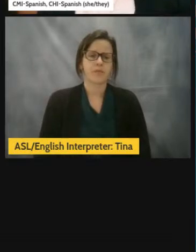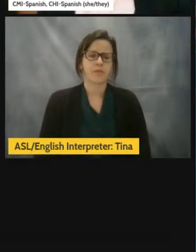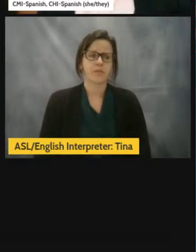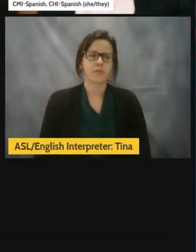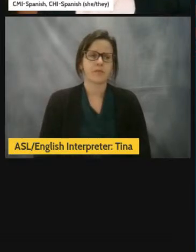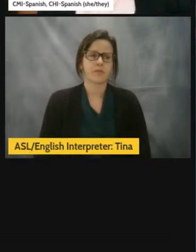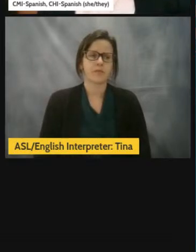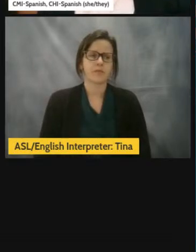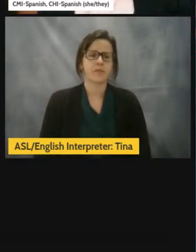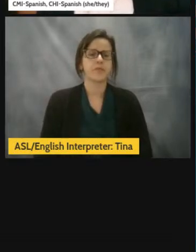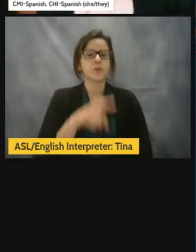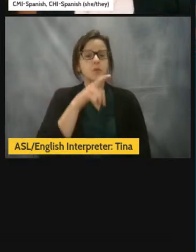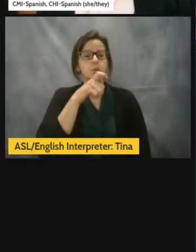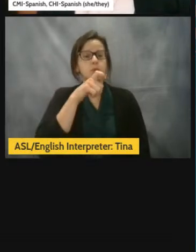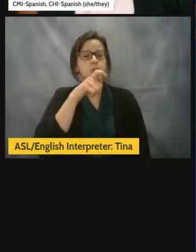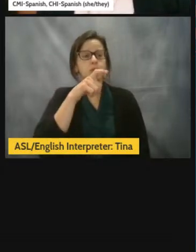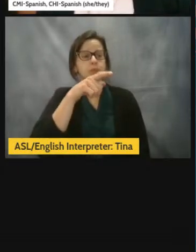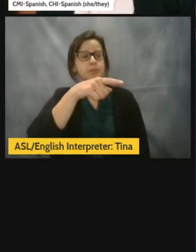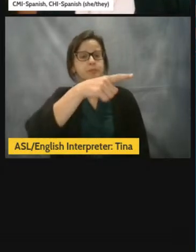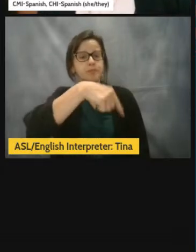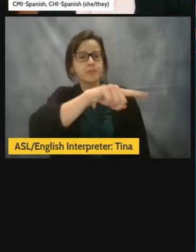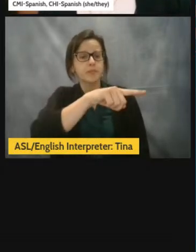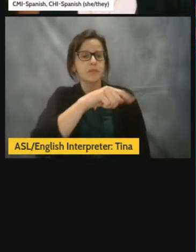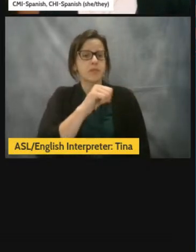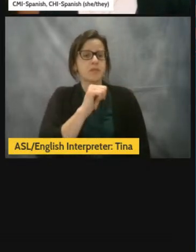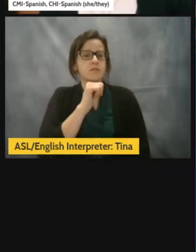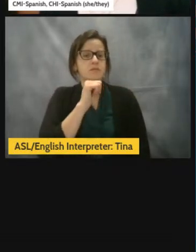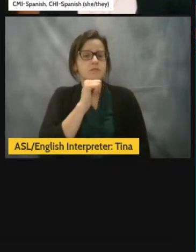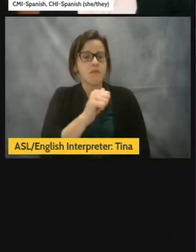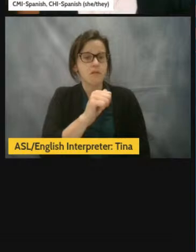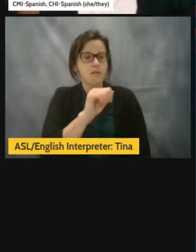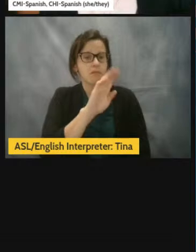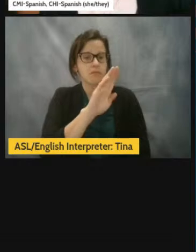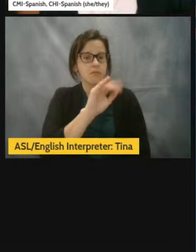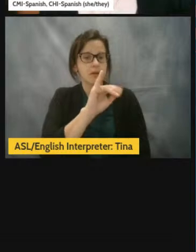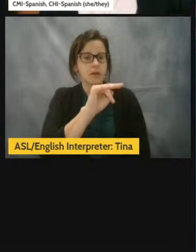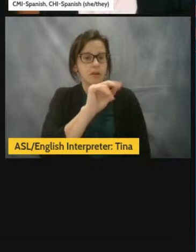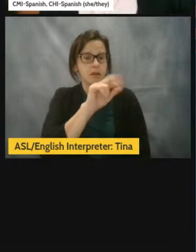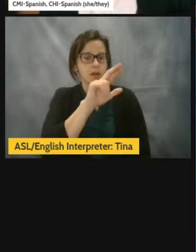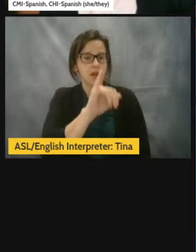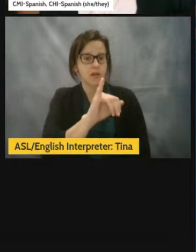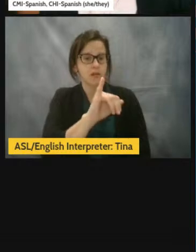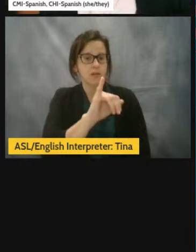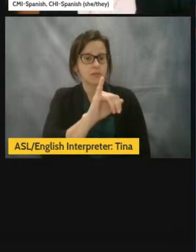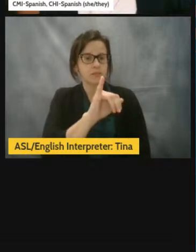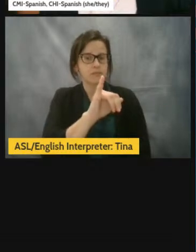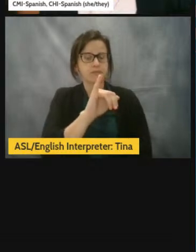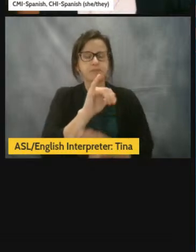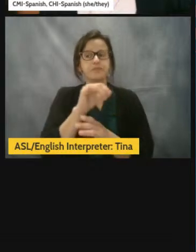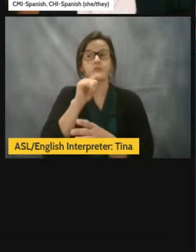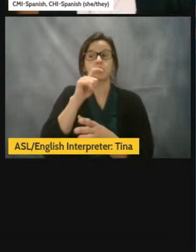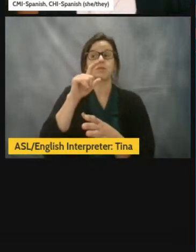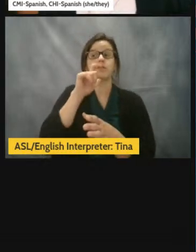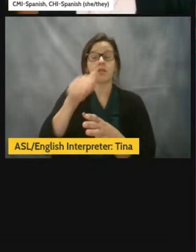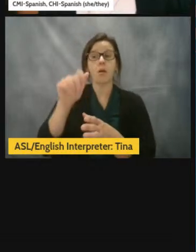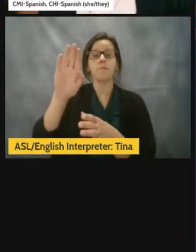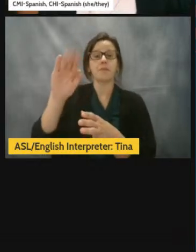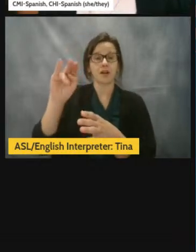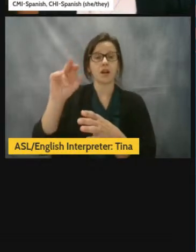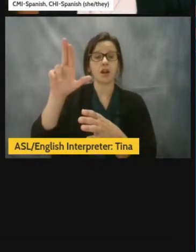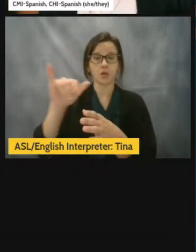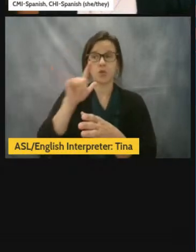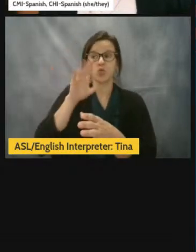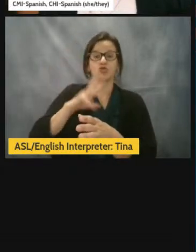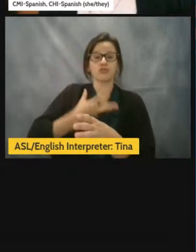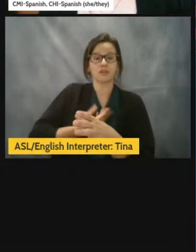non-binary people especially are obligated to explain their gender identity to you. And this goes for trans people in general. There are so